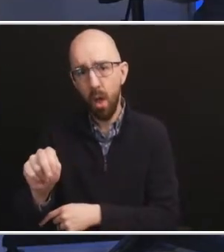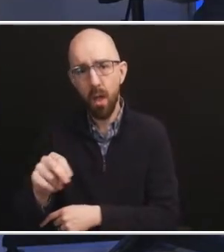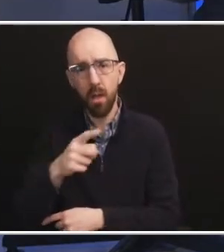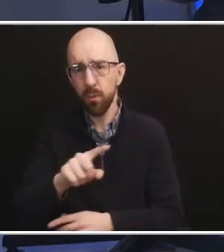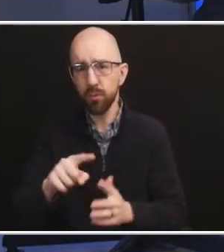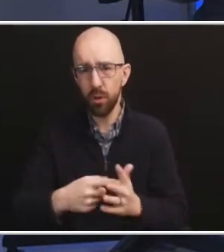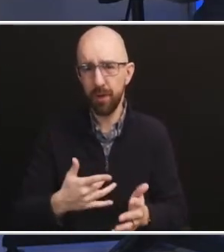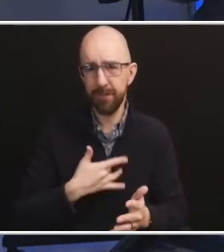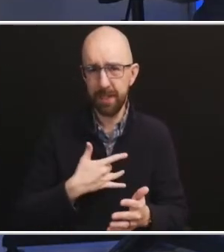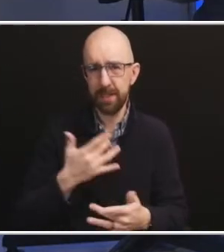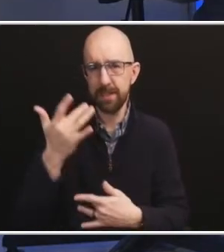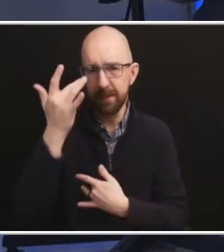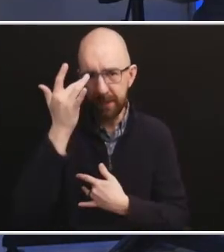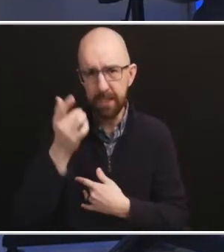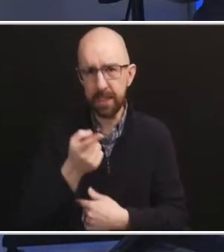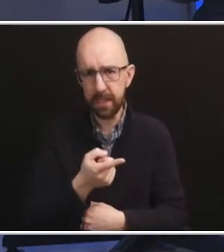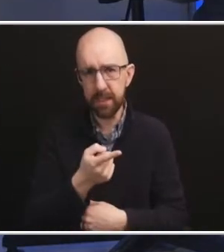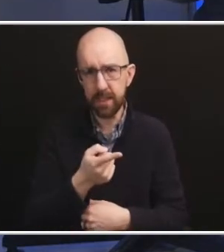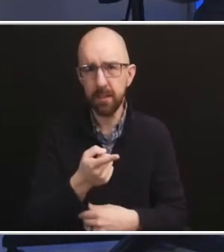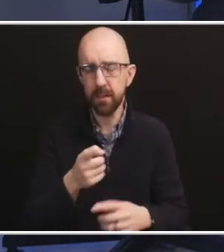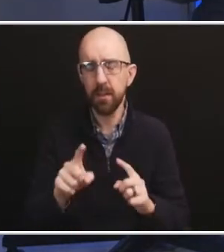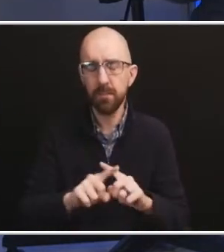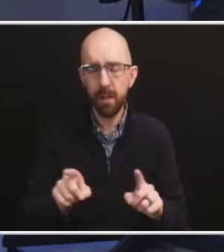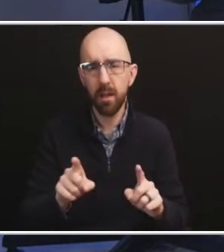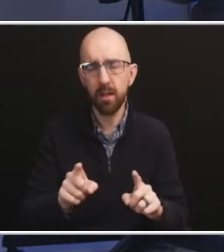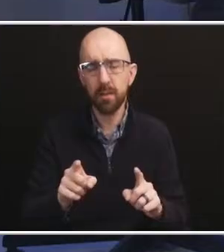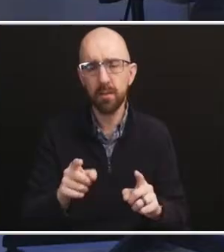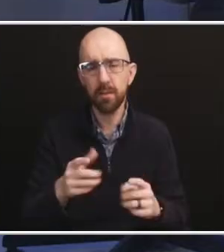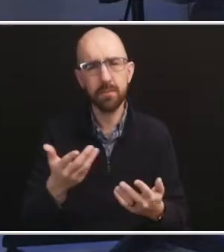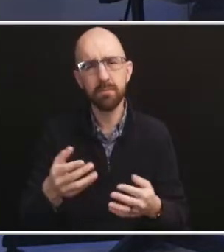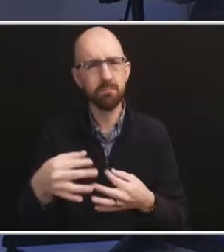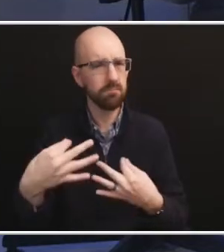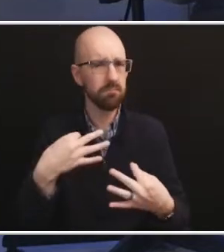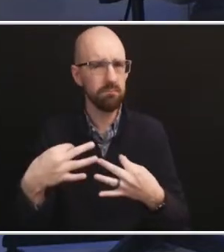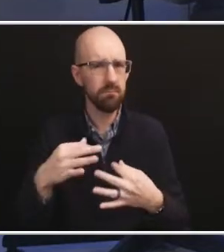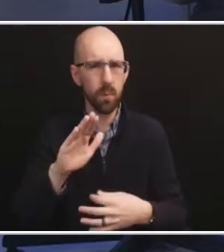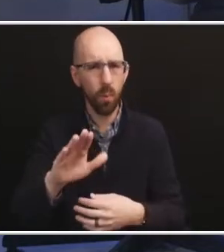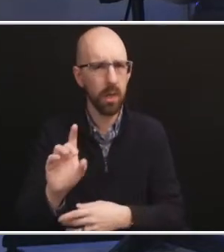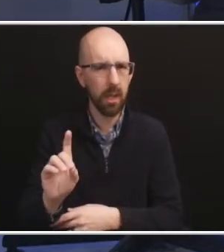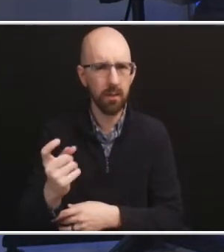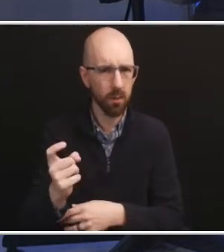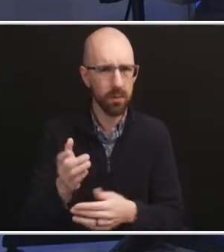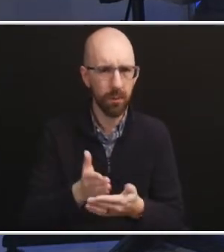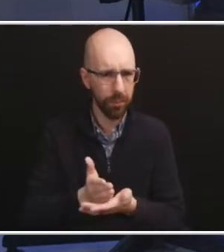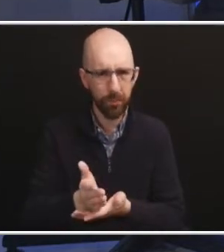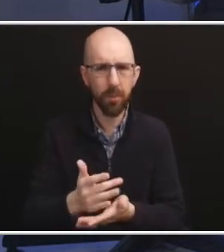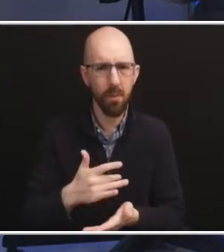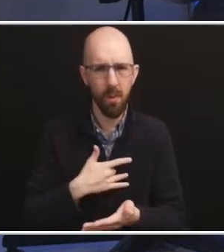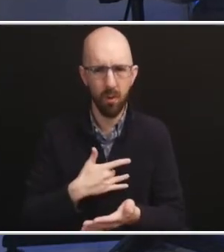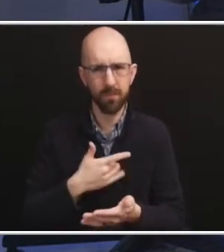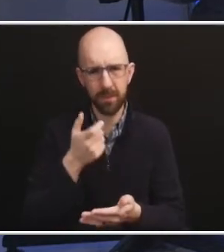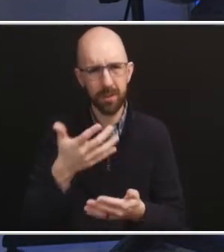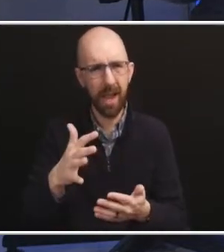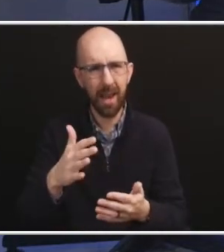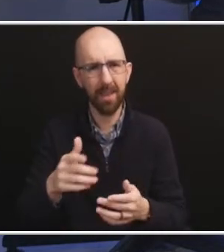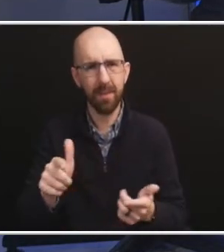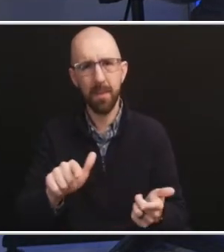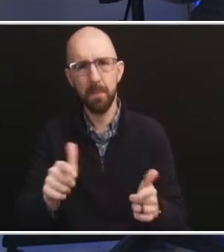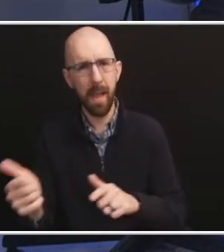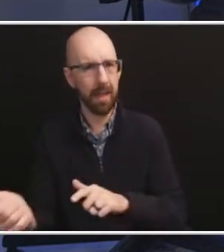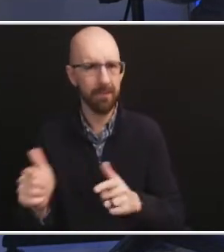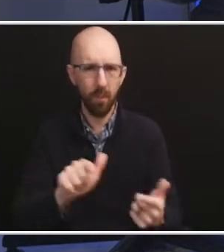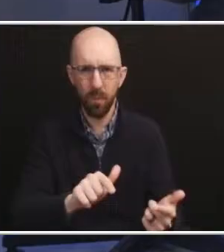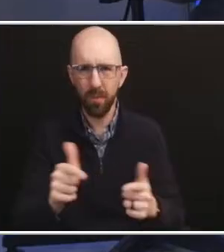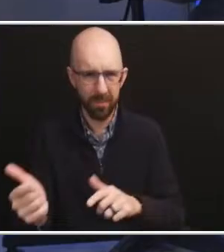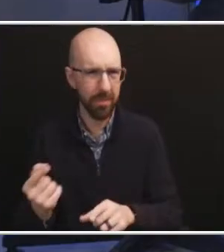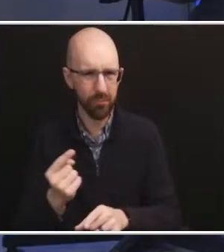you started feeling sick, but then talk us kind of through your diagnosis, though, of this heart, because you guys are kind of going back, kind of ping-ponging back and forth.